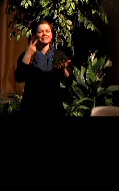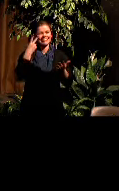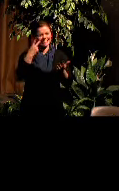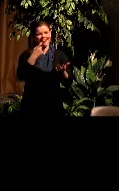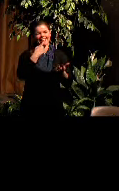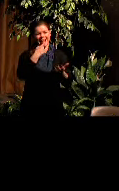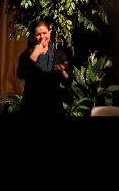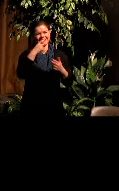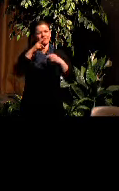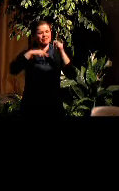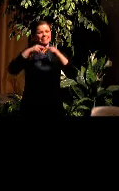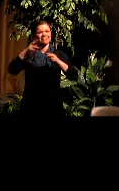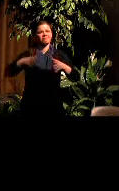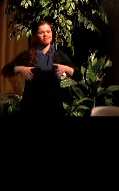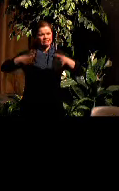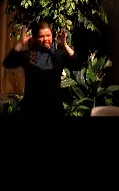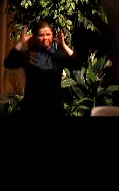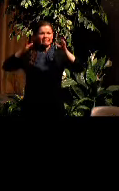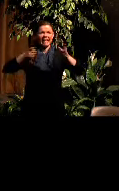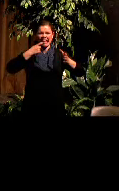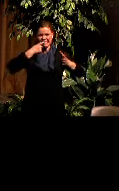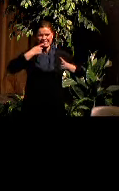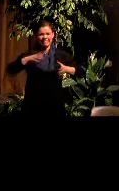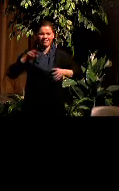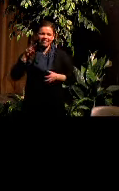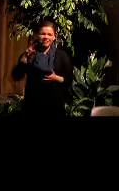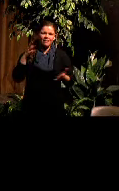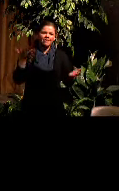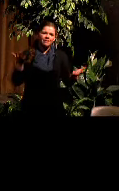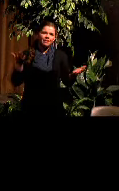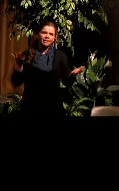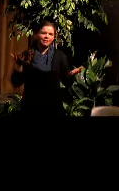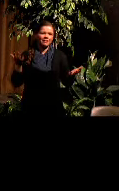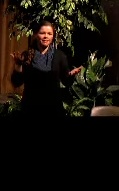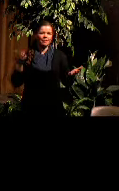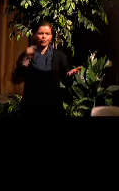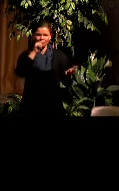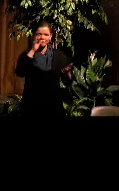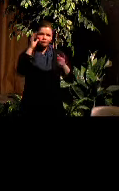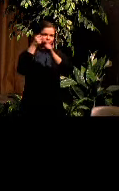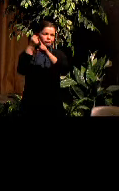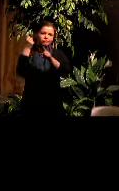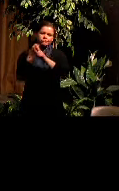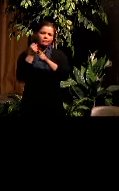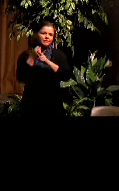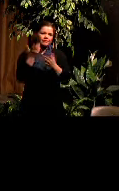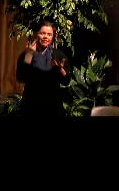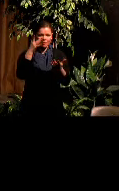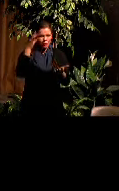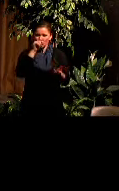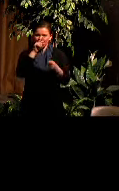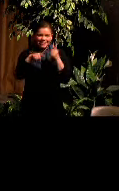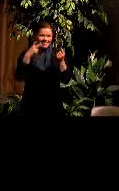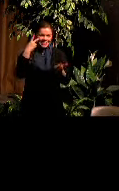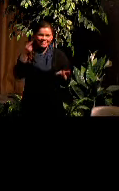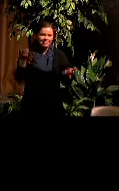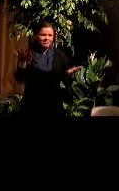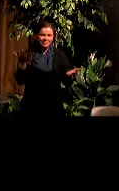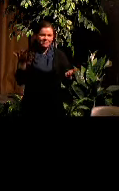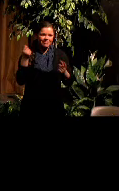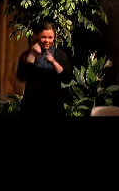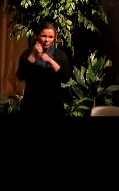just kills me, these pure glass buildings. And birds just can't see, and they just go right through that, they just hit